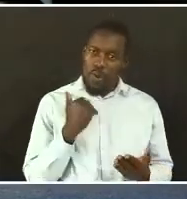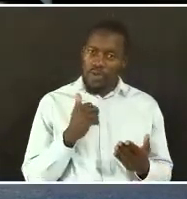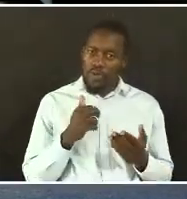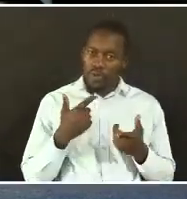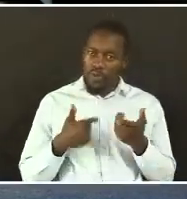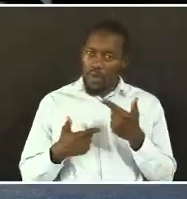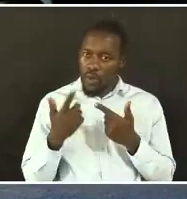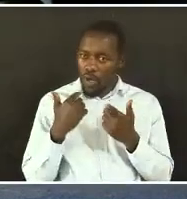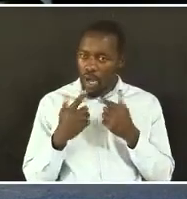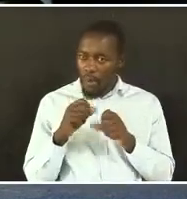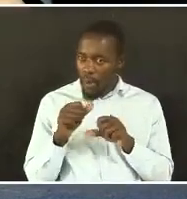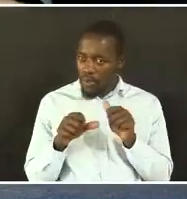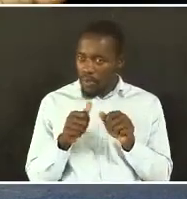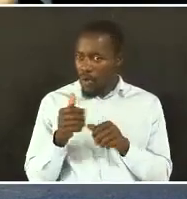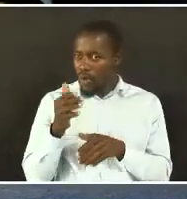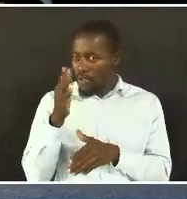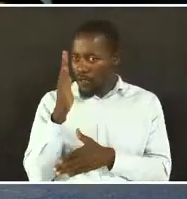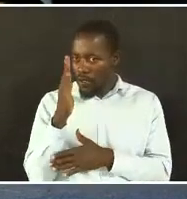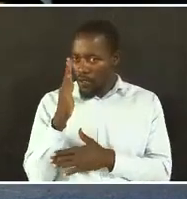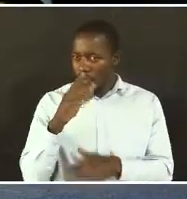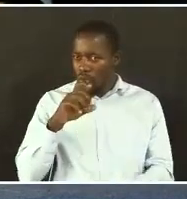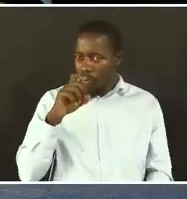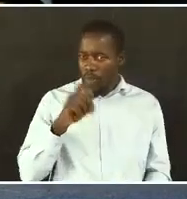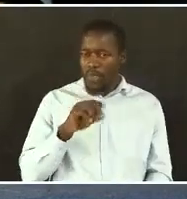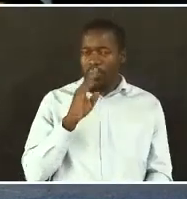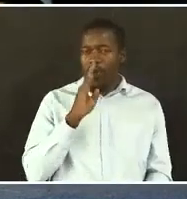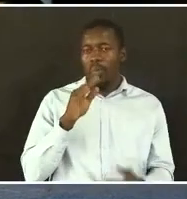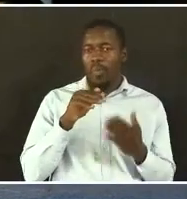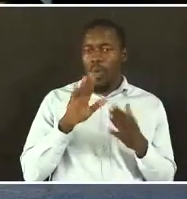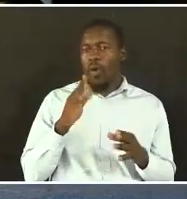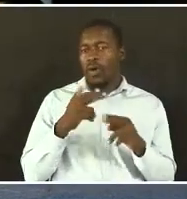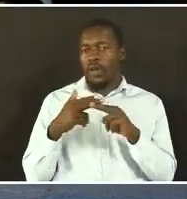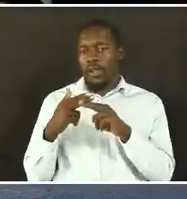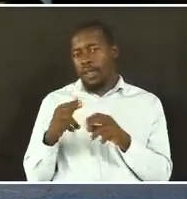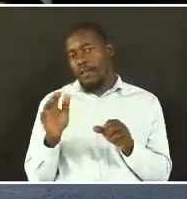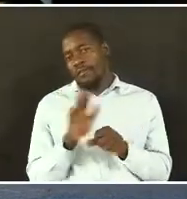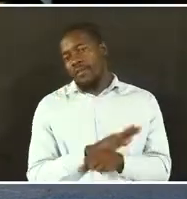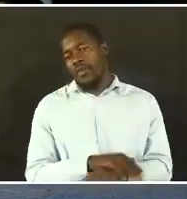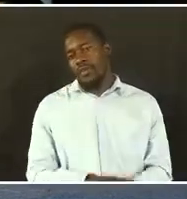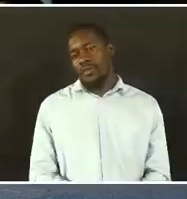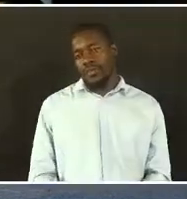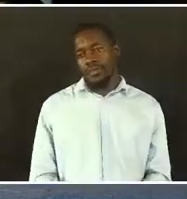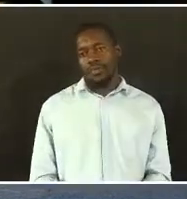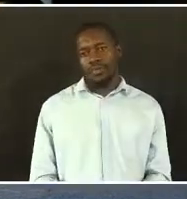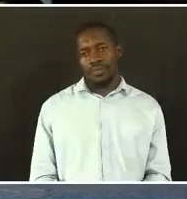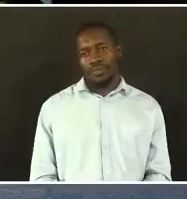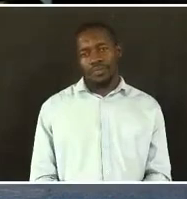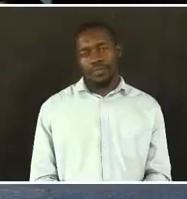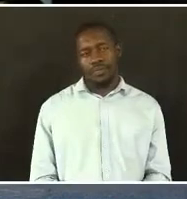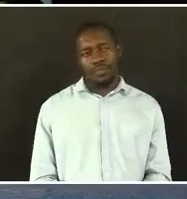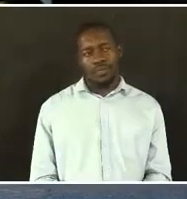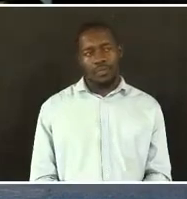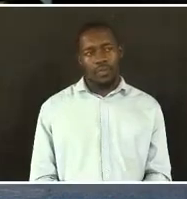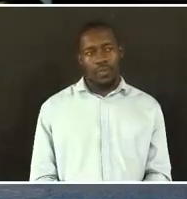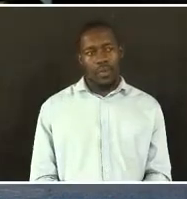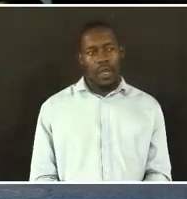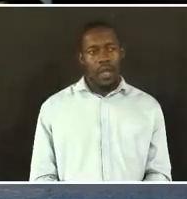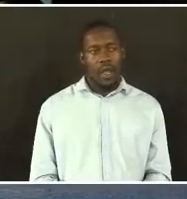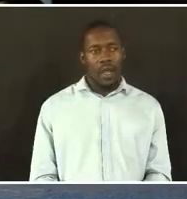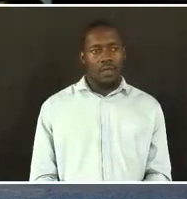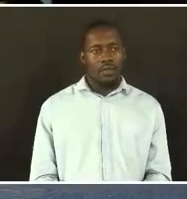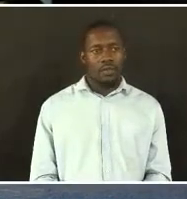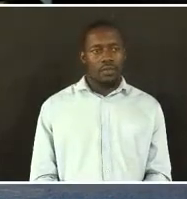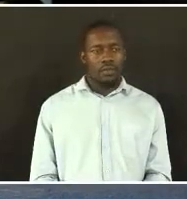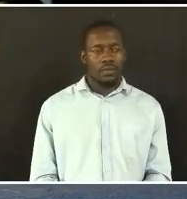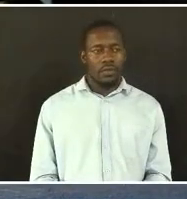God, and he's been wondering all this time, no one has visited them. The people in prisons, when you go there, you're